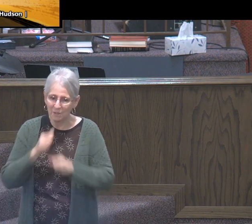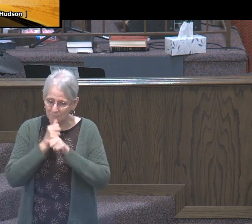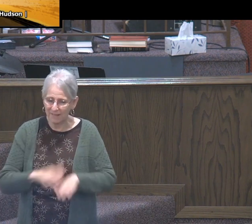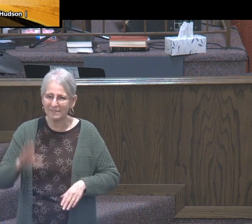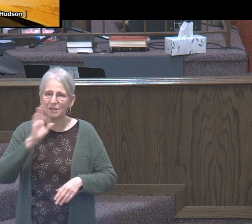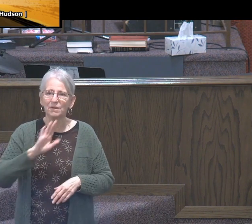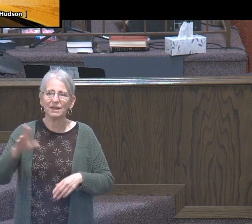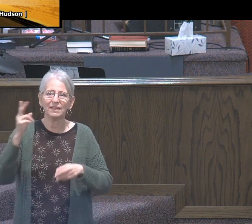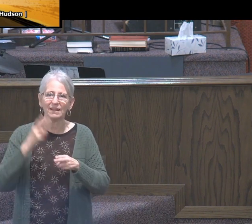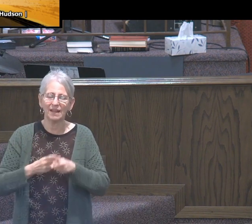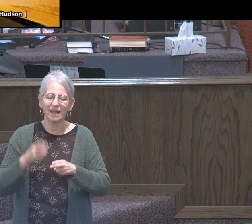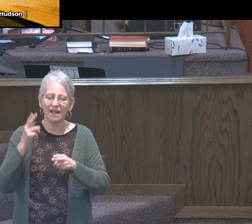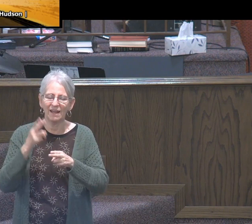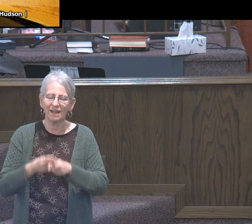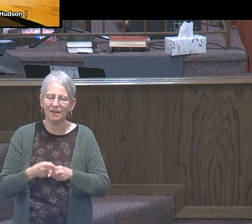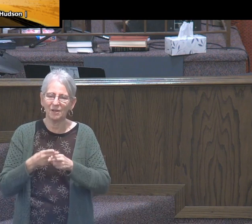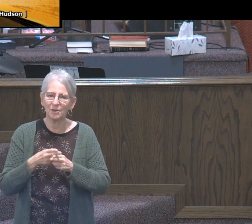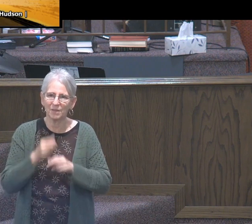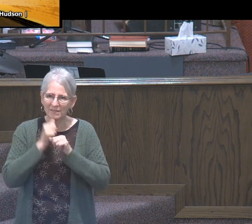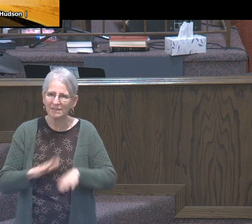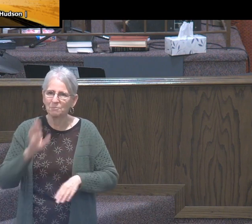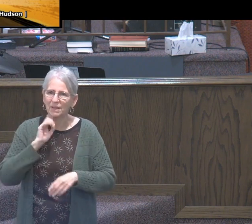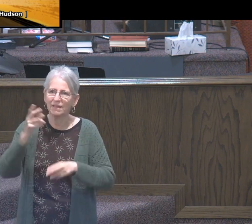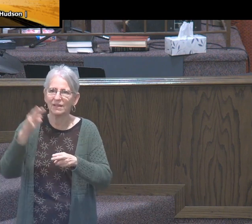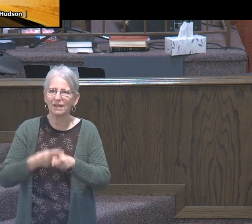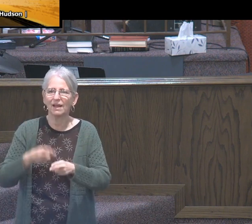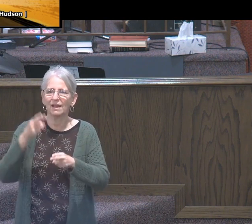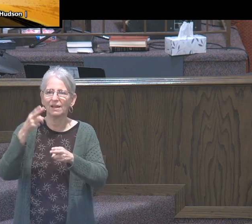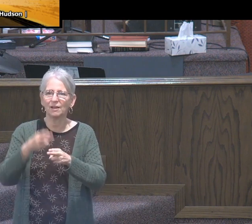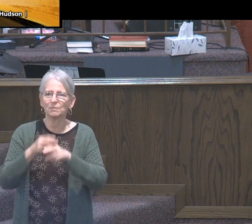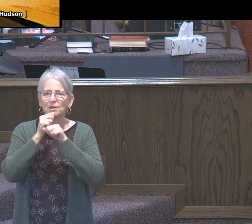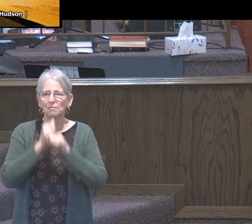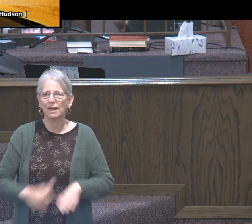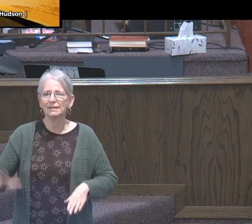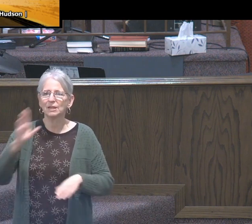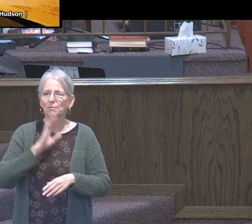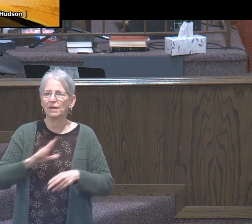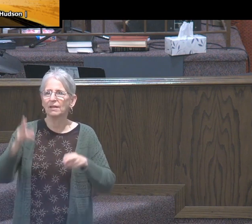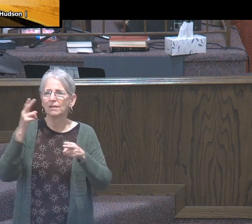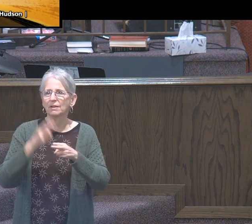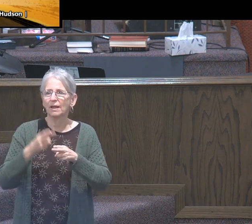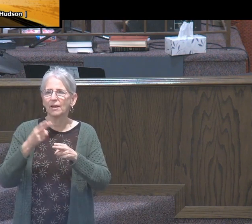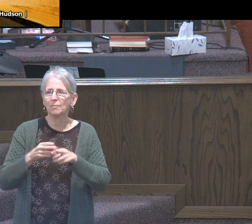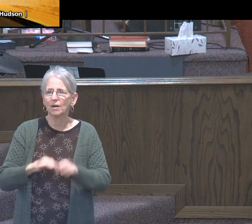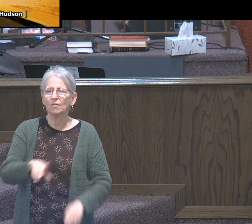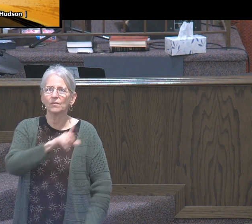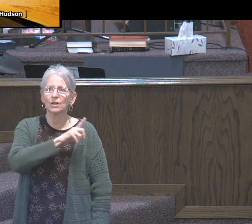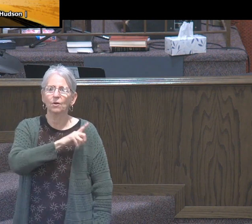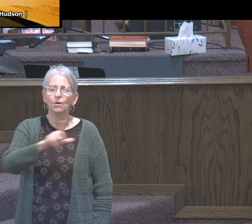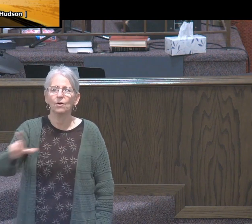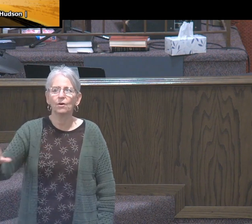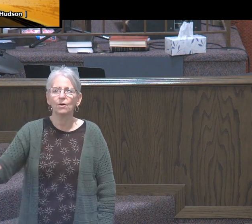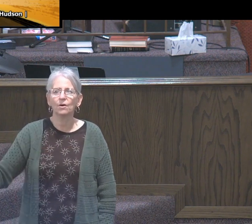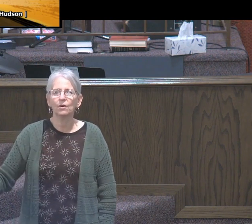Lord. Blessed be the name. Blessed be the name. Blessed be the name of the